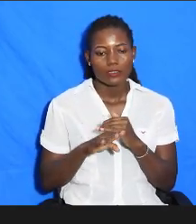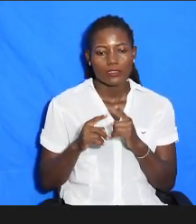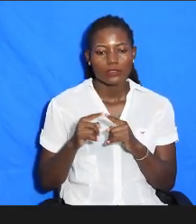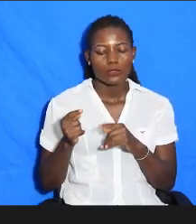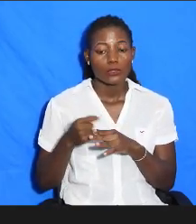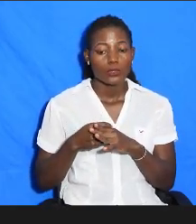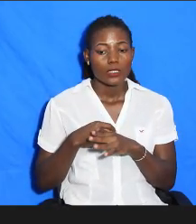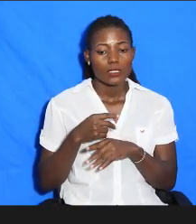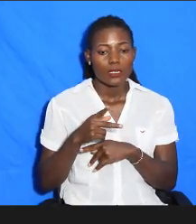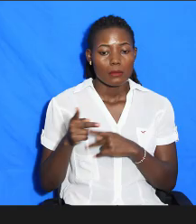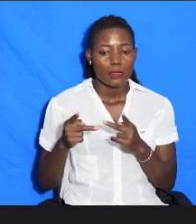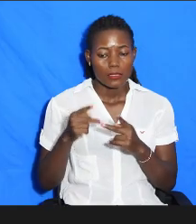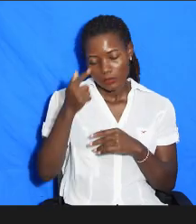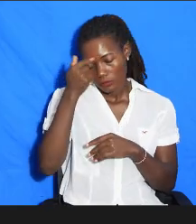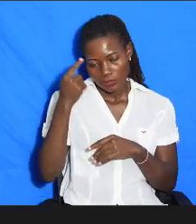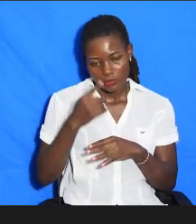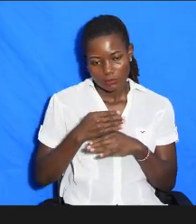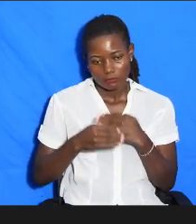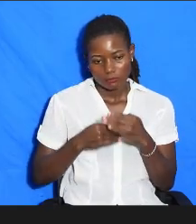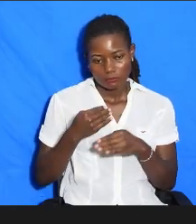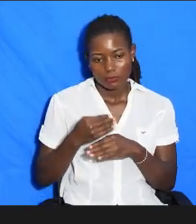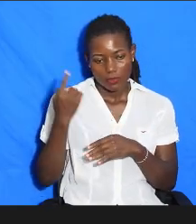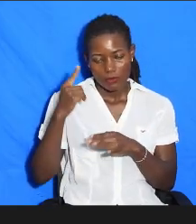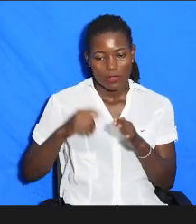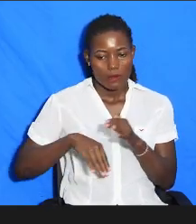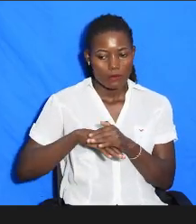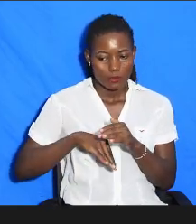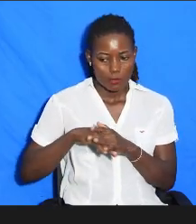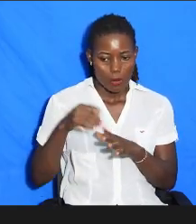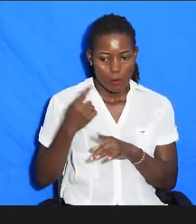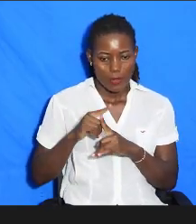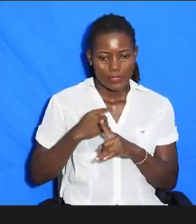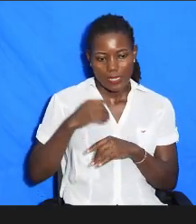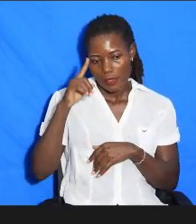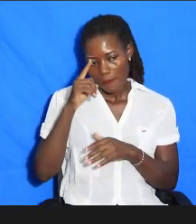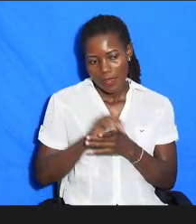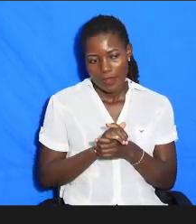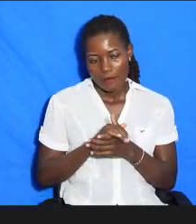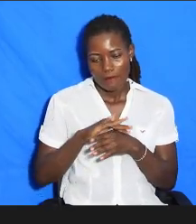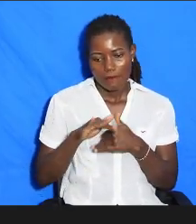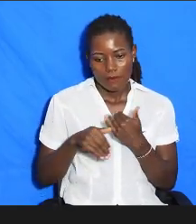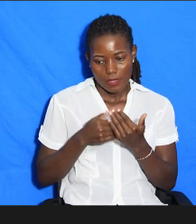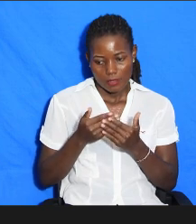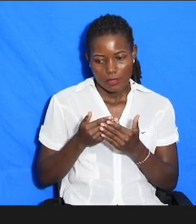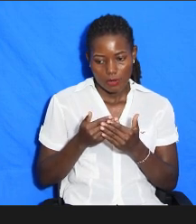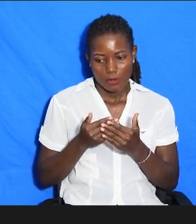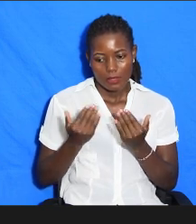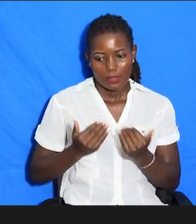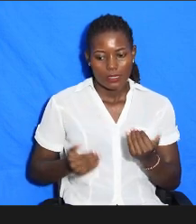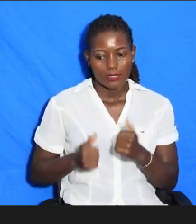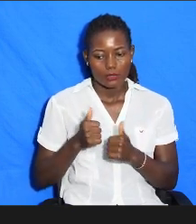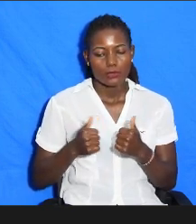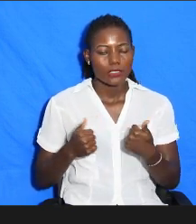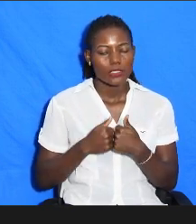training grounds because of construction and of the football, but I believe with all this that's